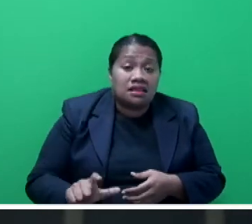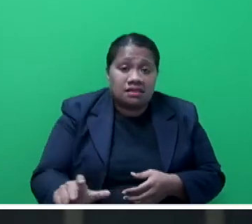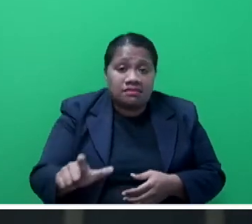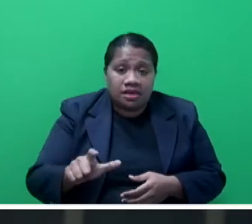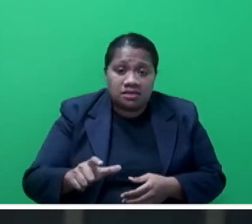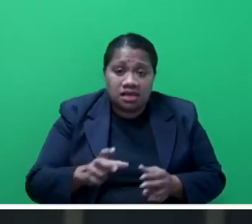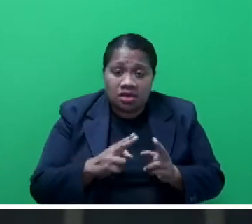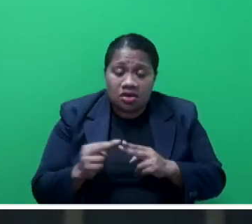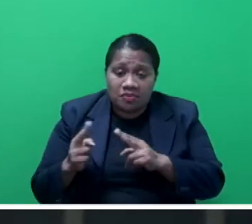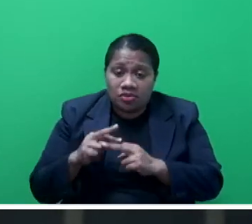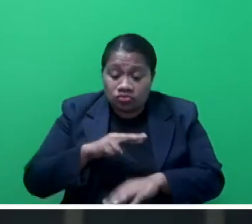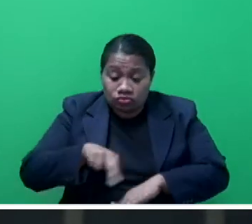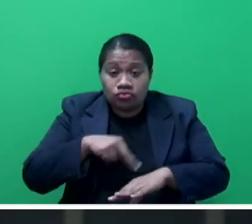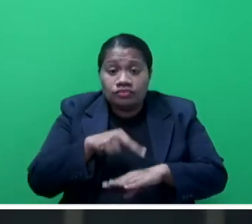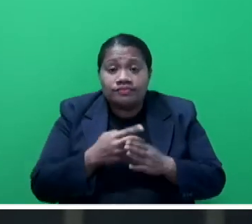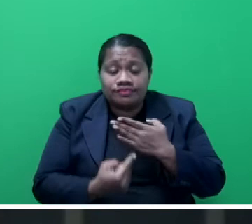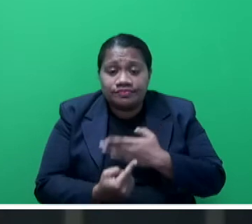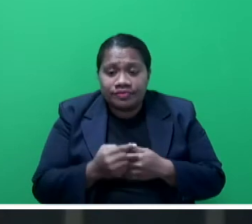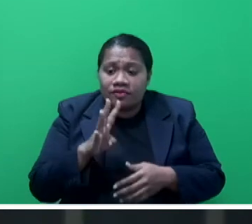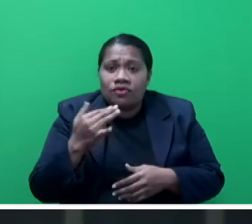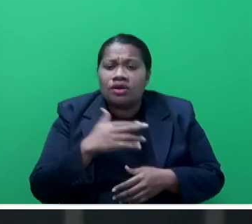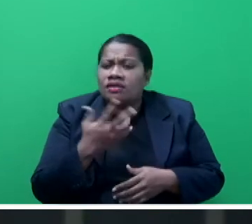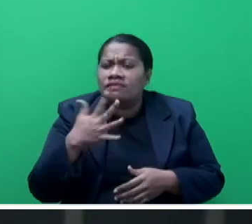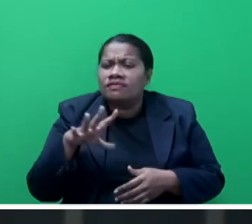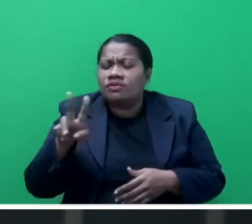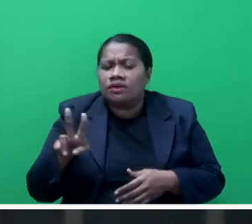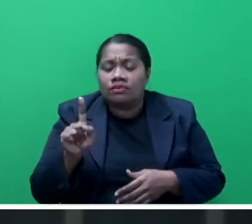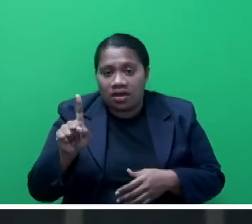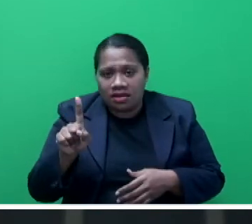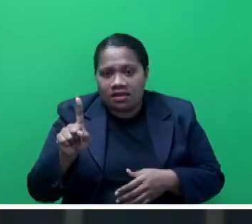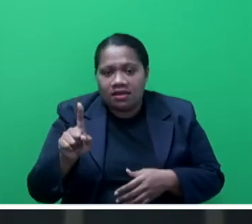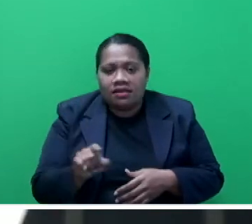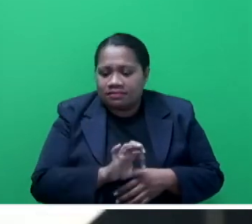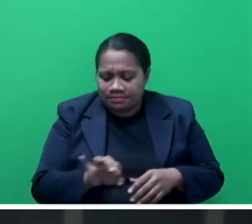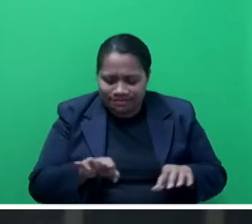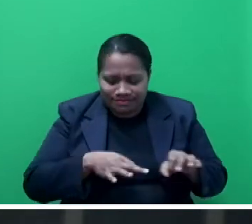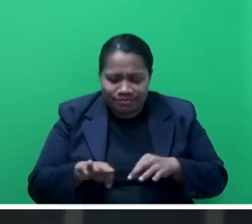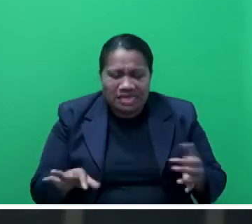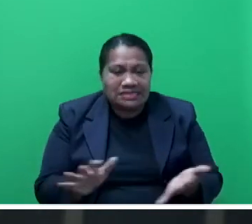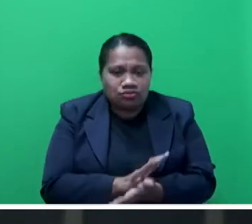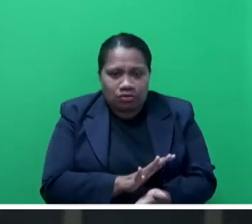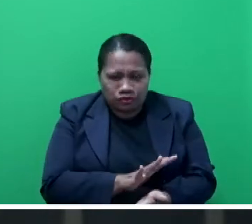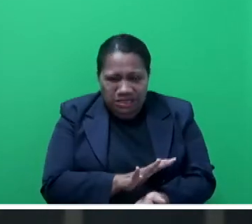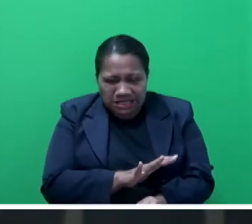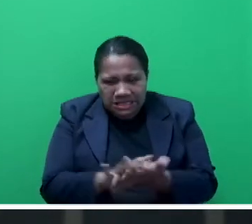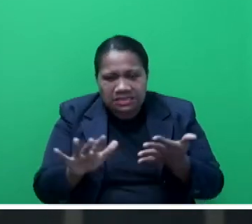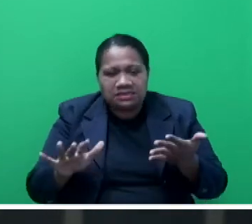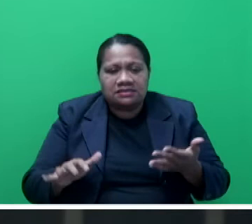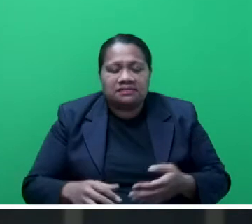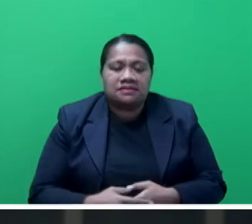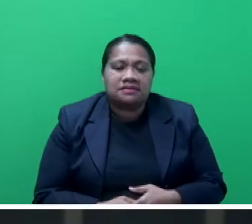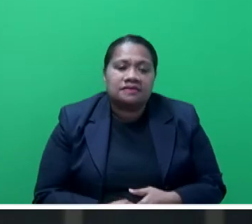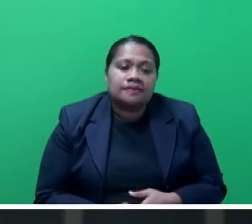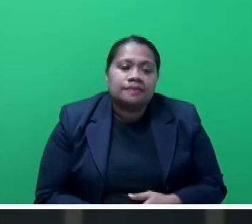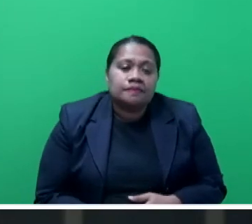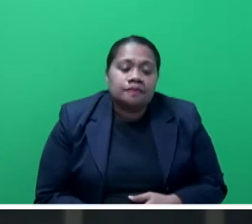region experienced 451 unplanned disruptions and 10 planned disruptions. Power failure